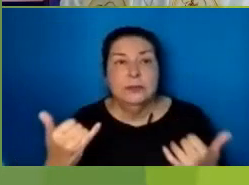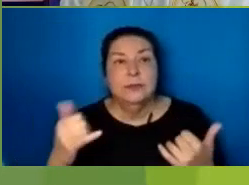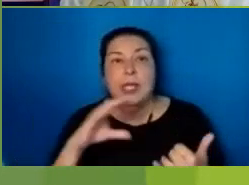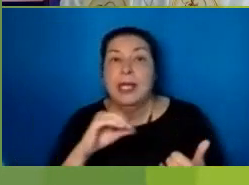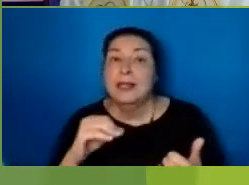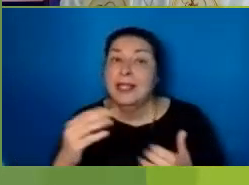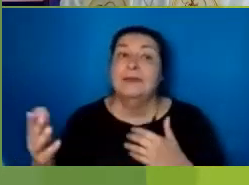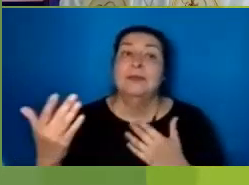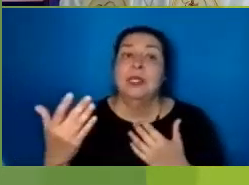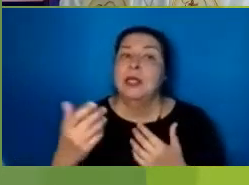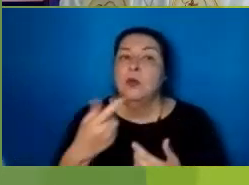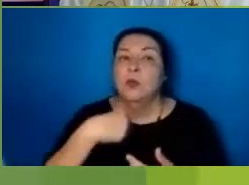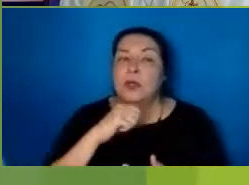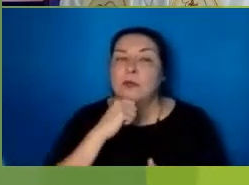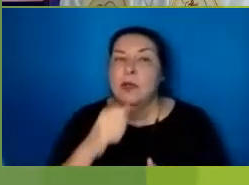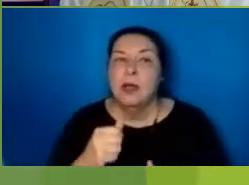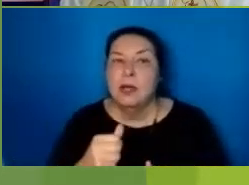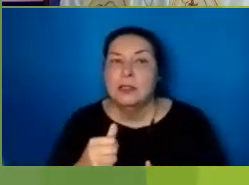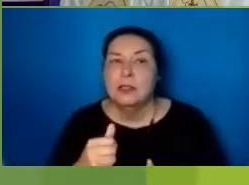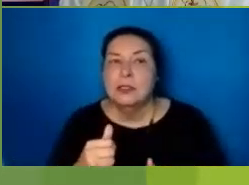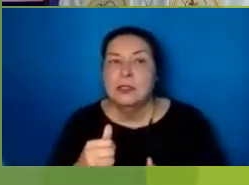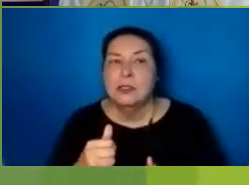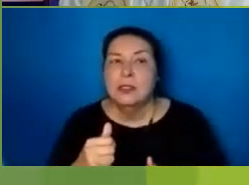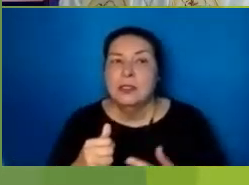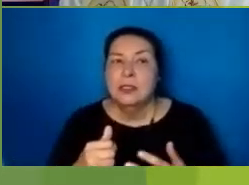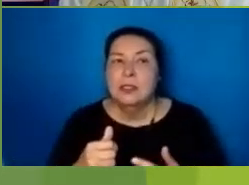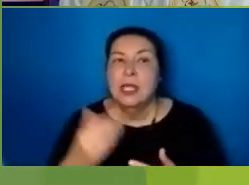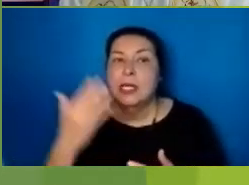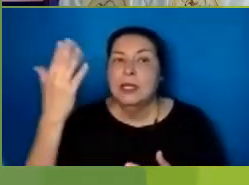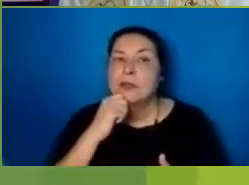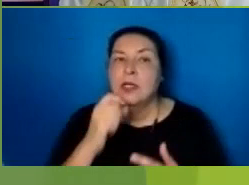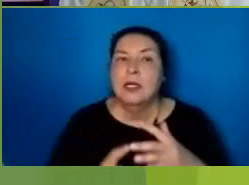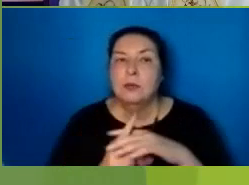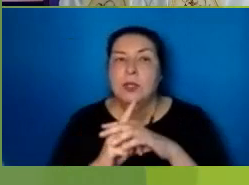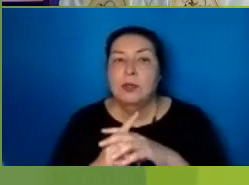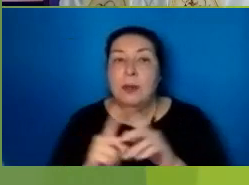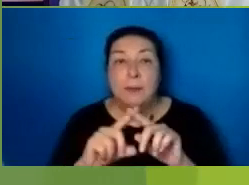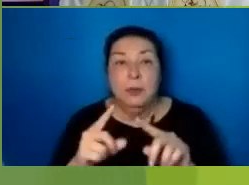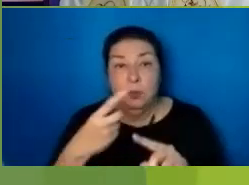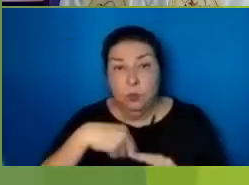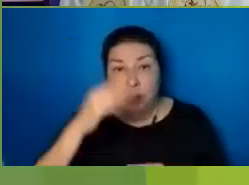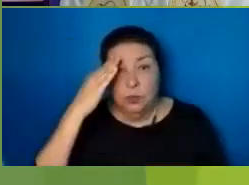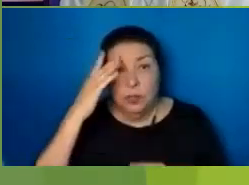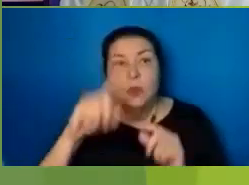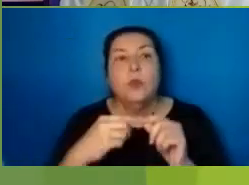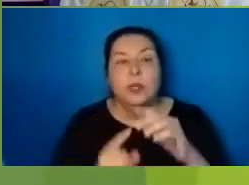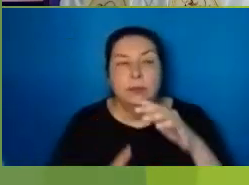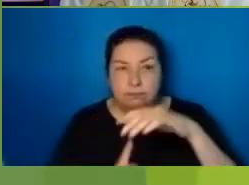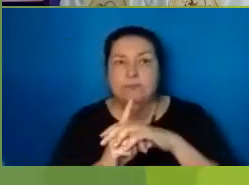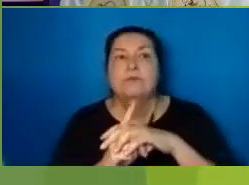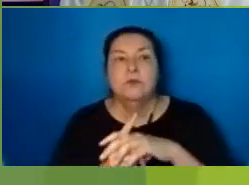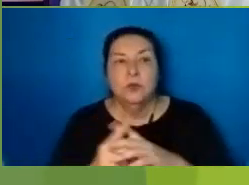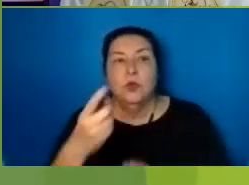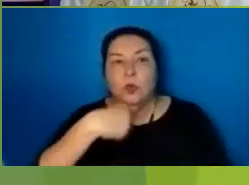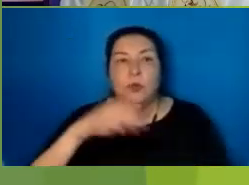while we had not yet Or has not yet appeared But we know That when he appears We shall be like